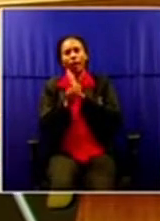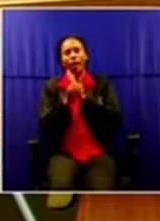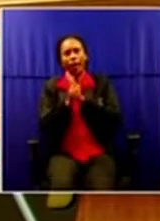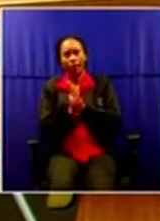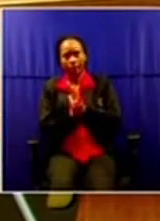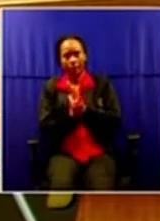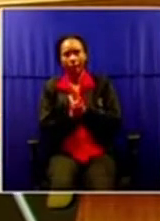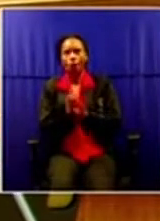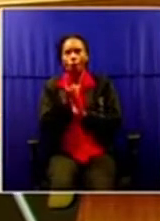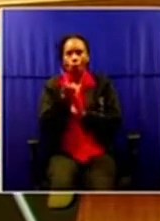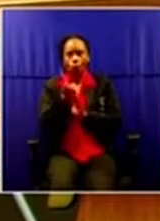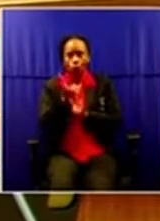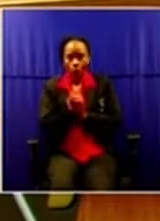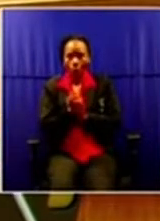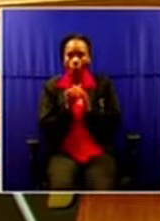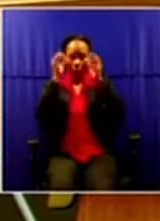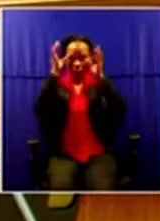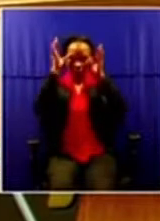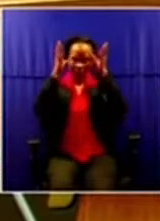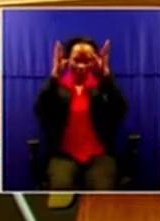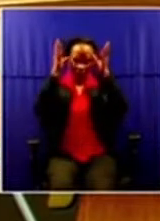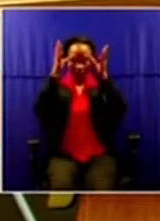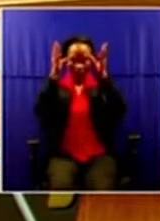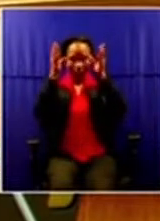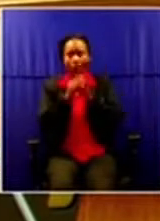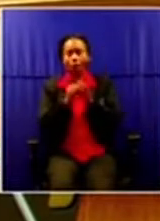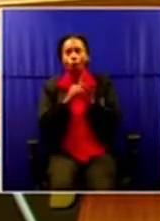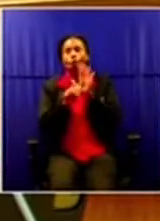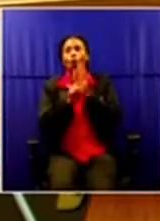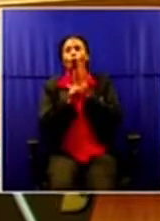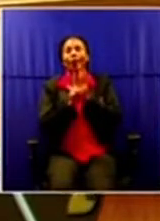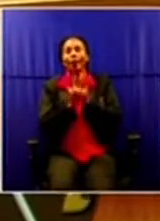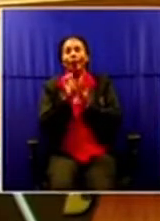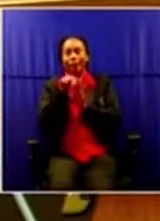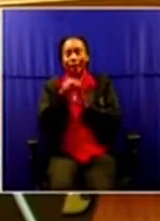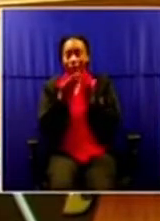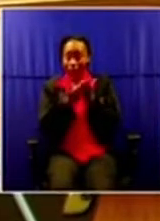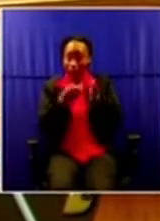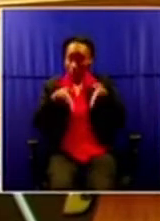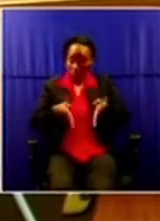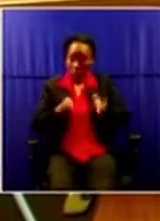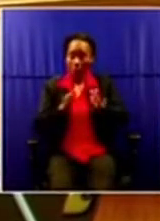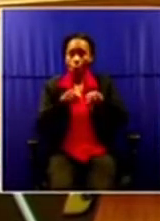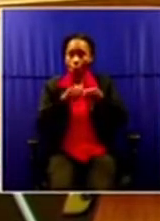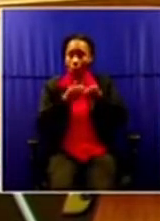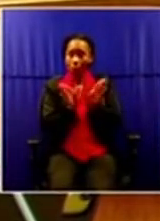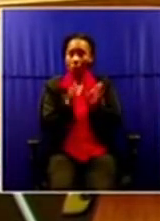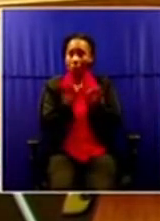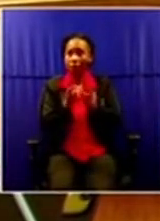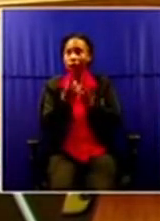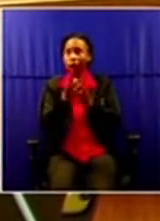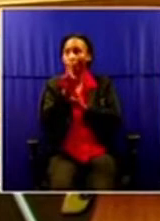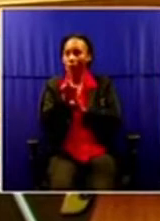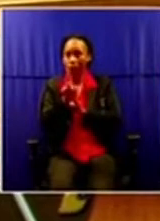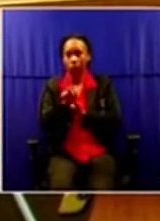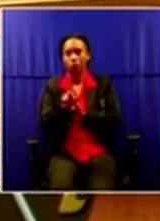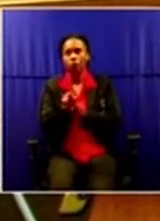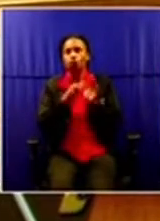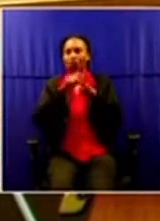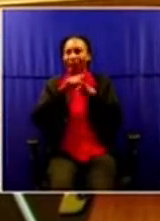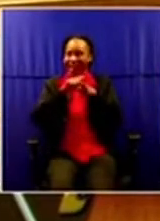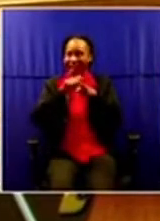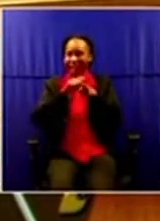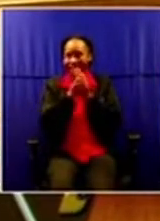model that links payment for skills training to employment outcomes. The